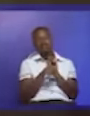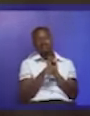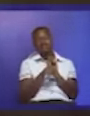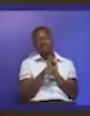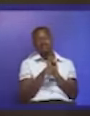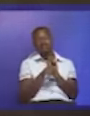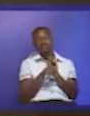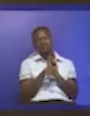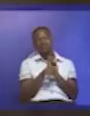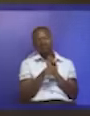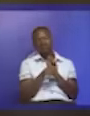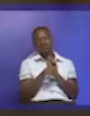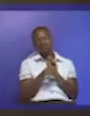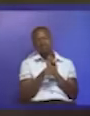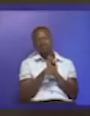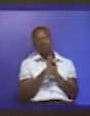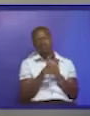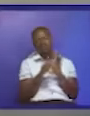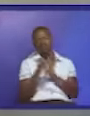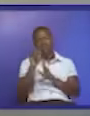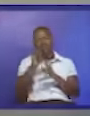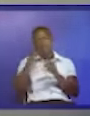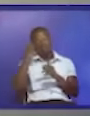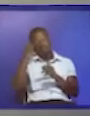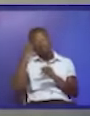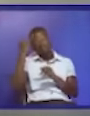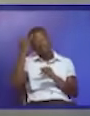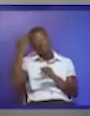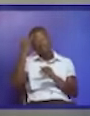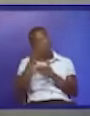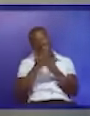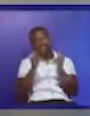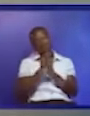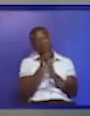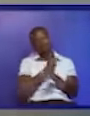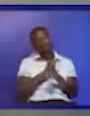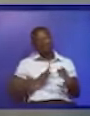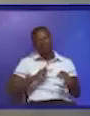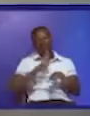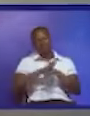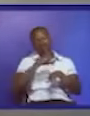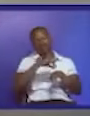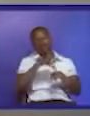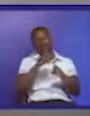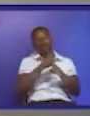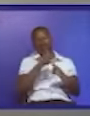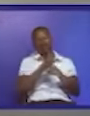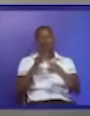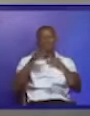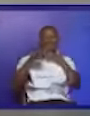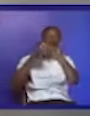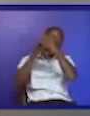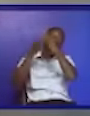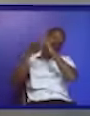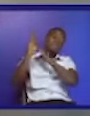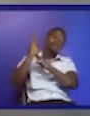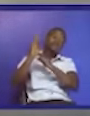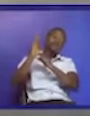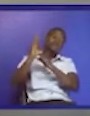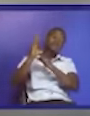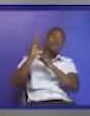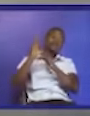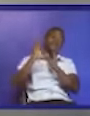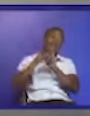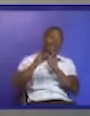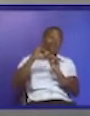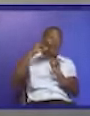people imagine a vain thing, that the kings of the earth set themselves against God and even his anointed? Are